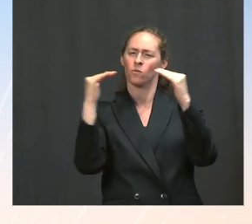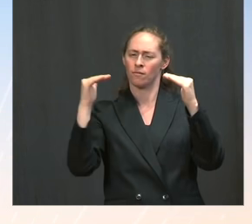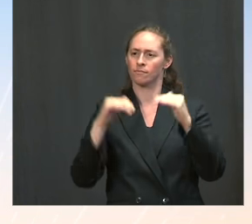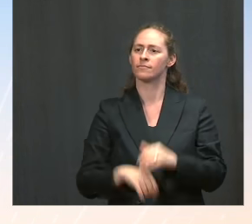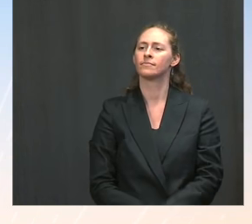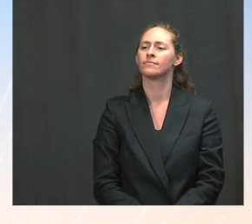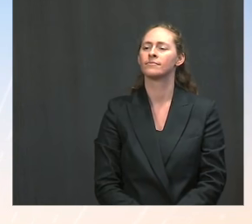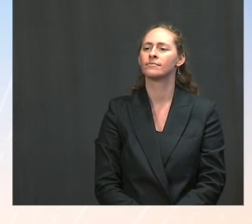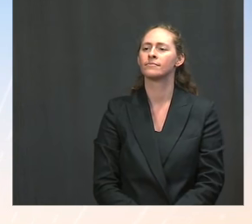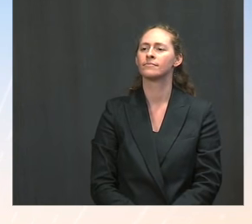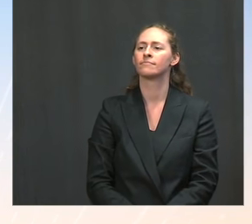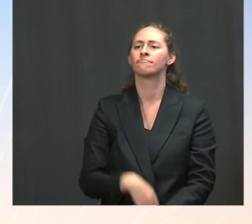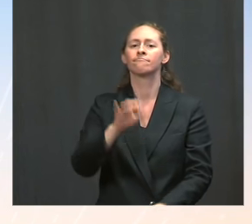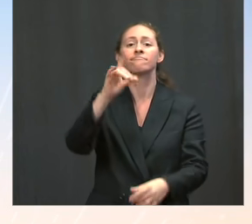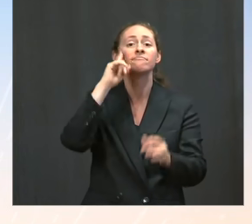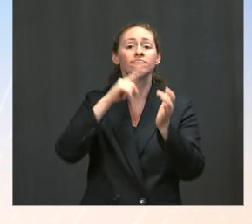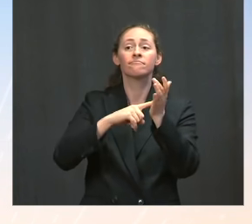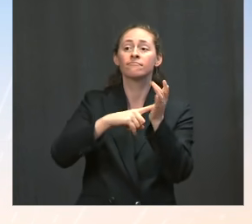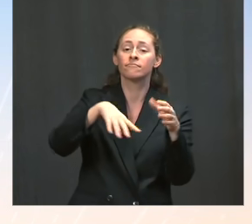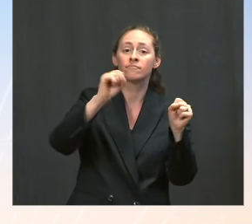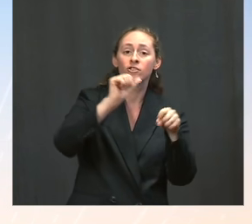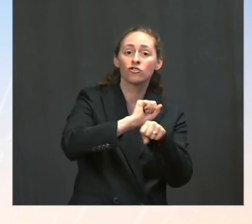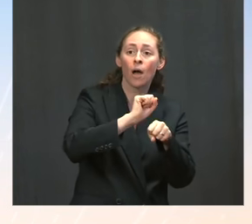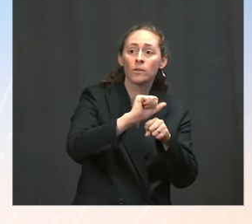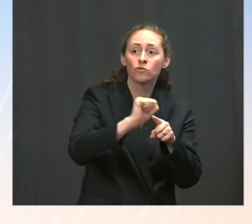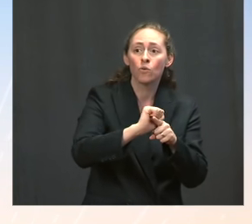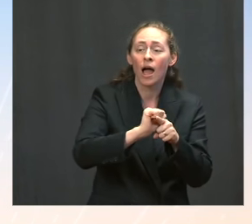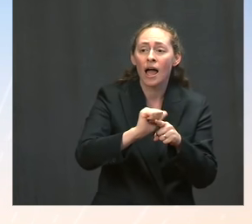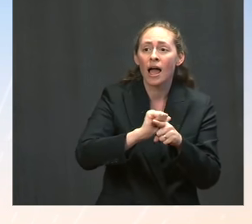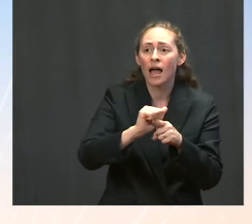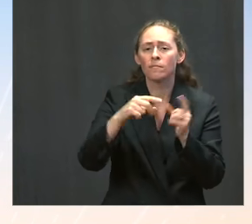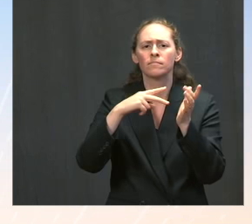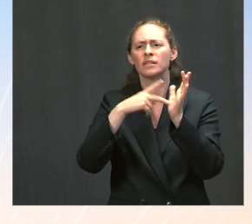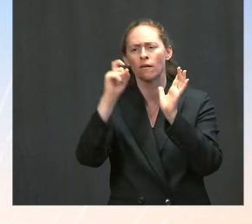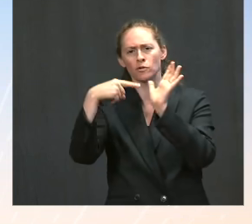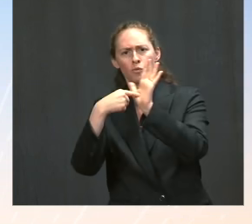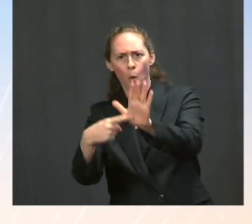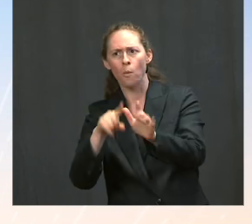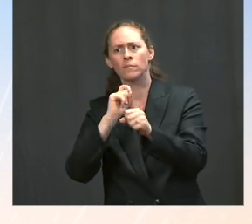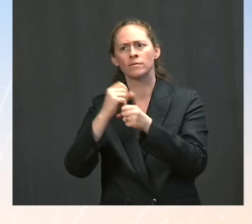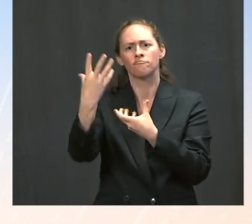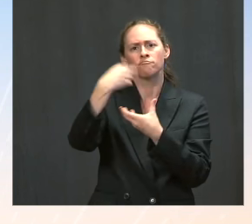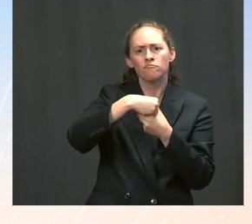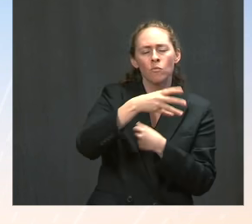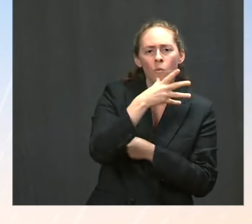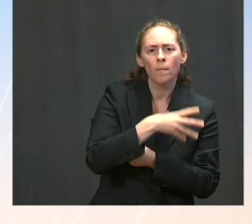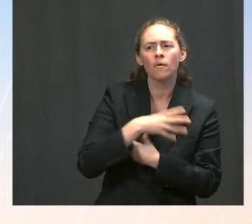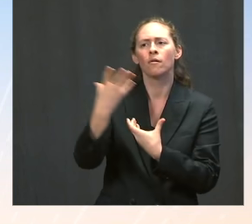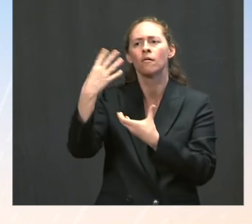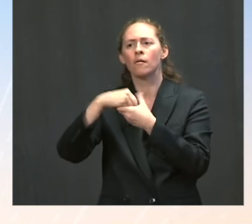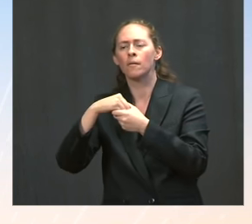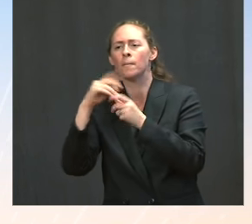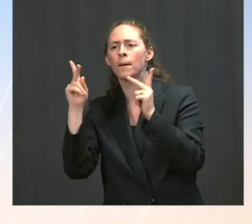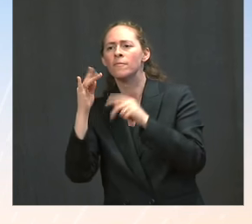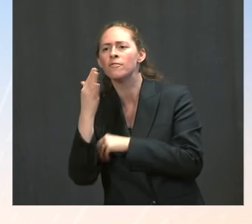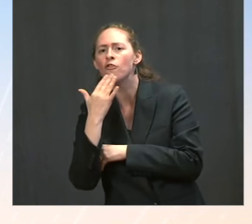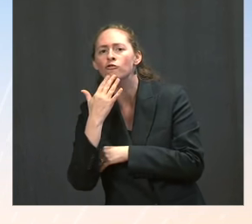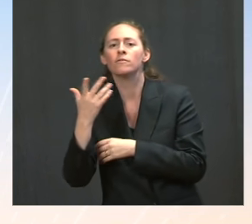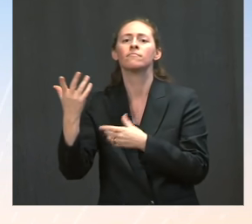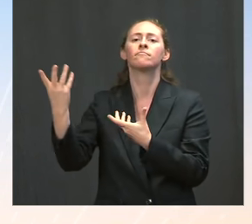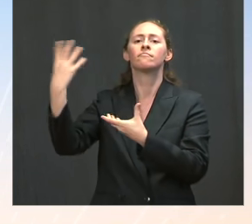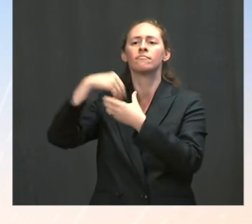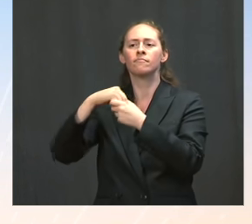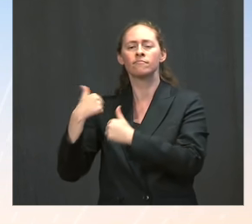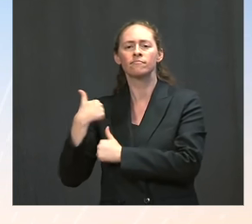that women, people of color, veterans, people who've been left out, will be included in this. So